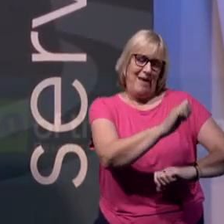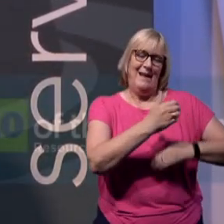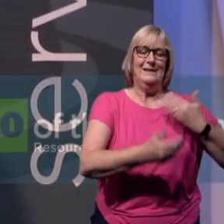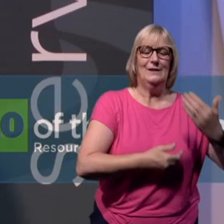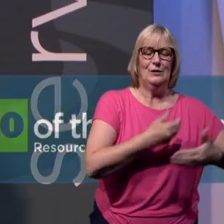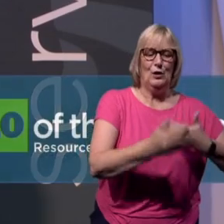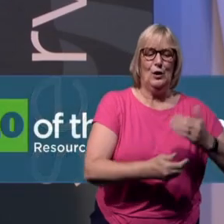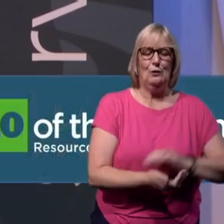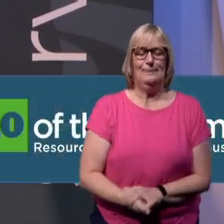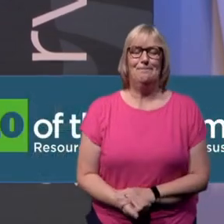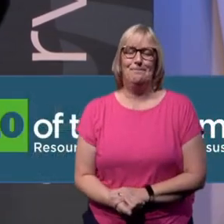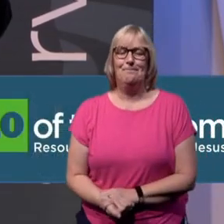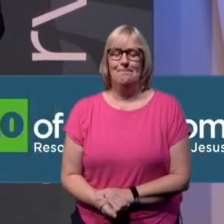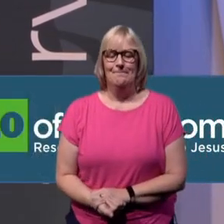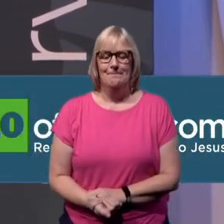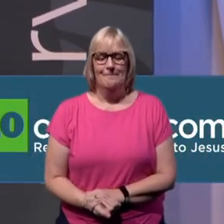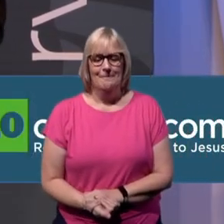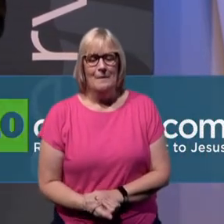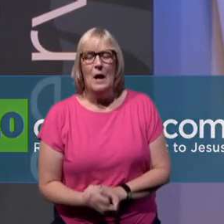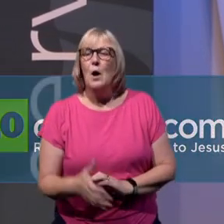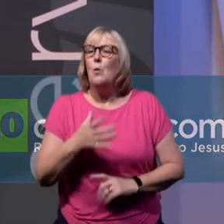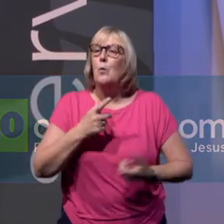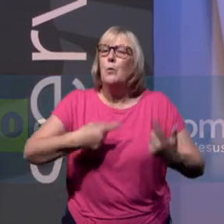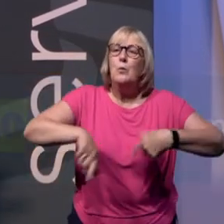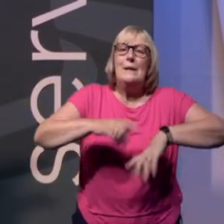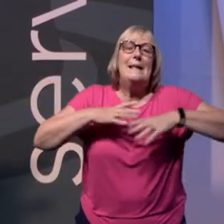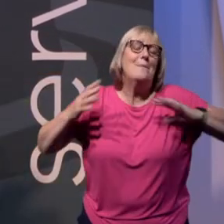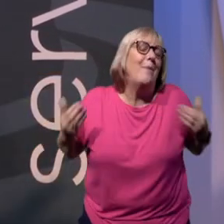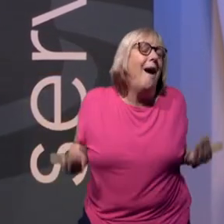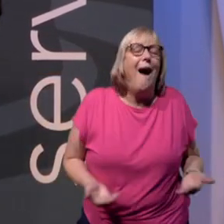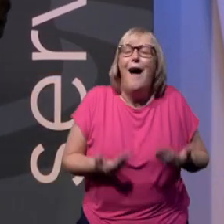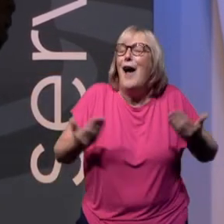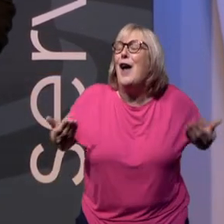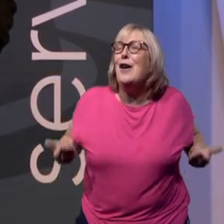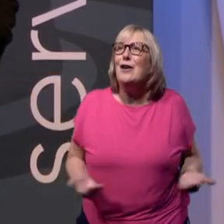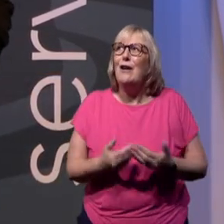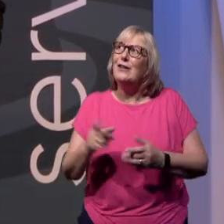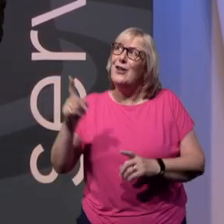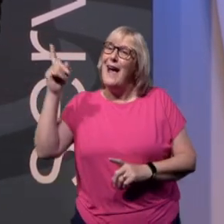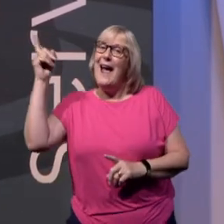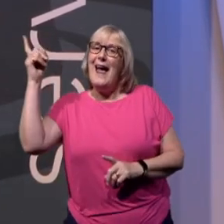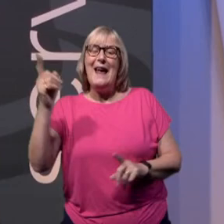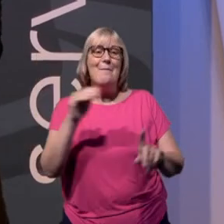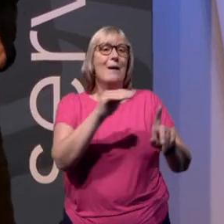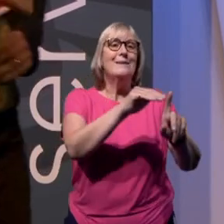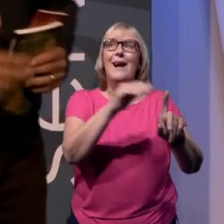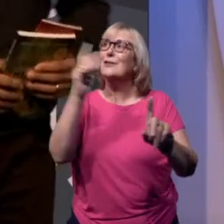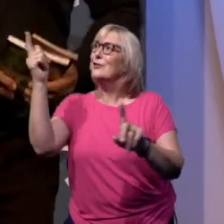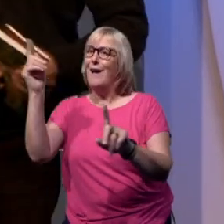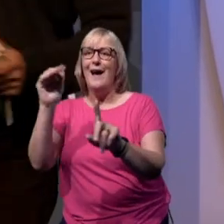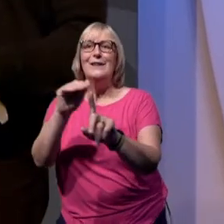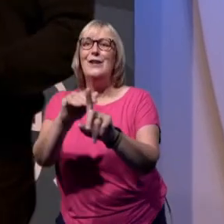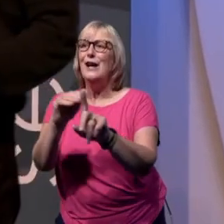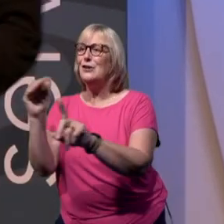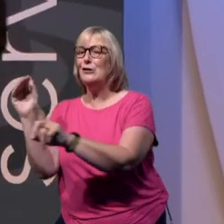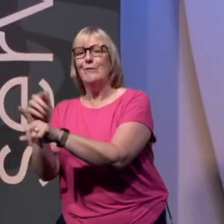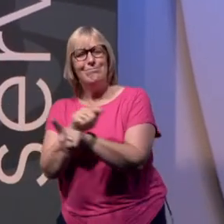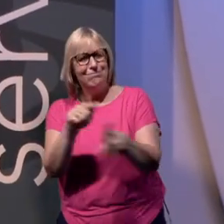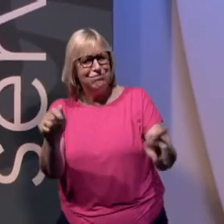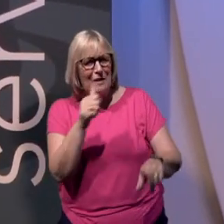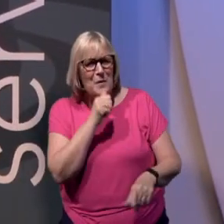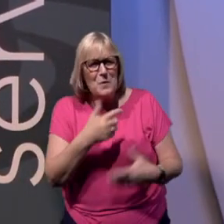especially when times are hard, to be encouraged as you see God's hand on people's lives and how he uses them.